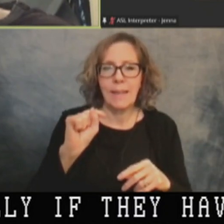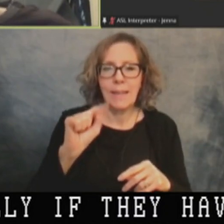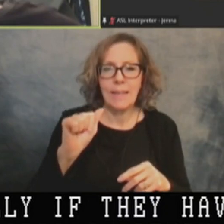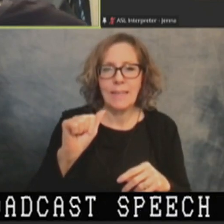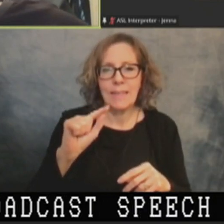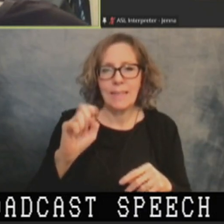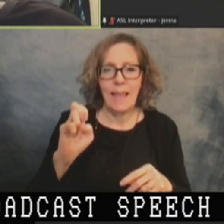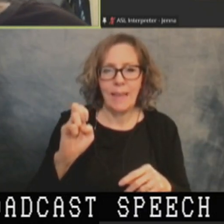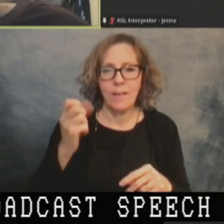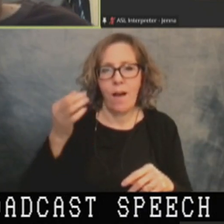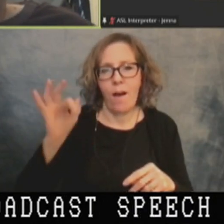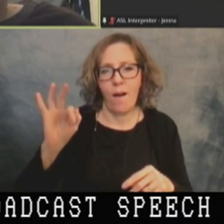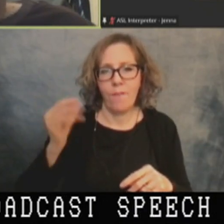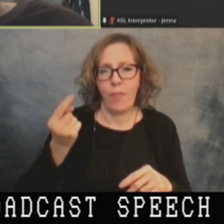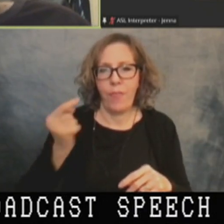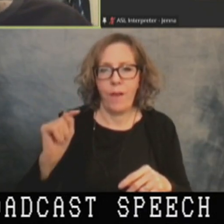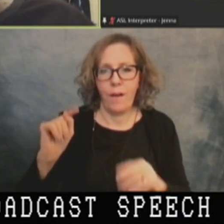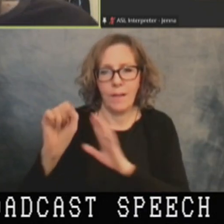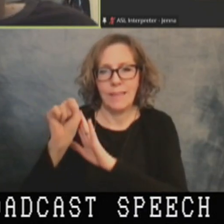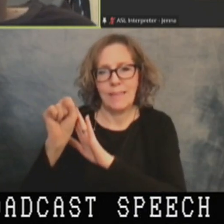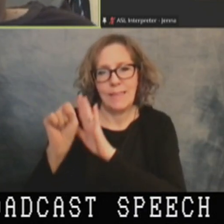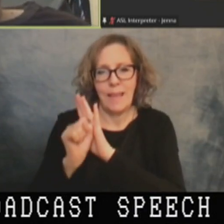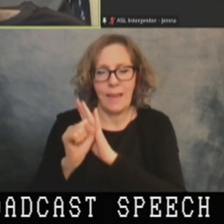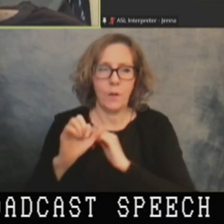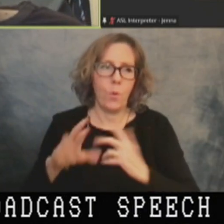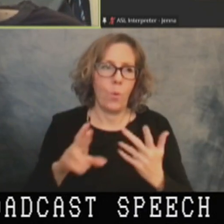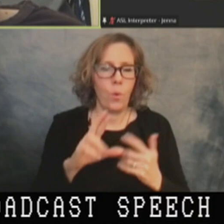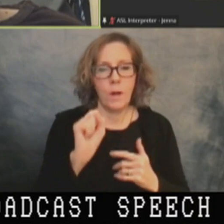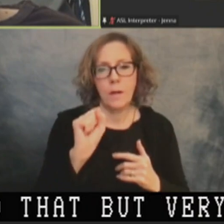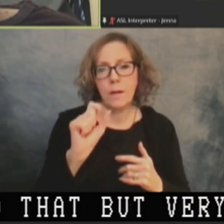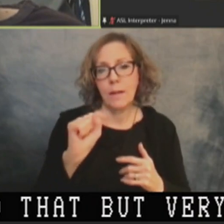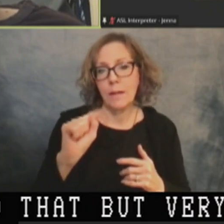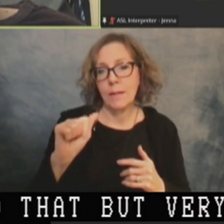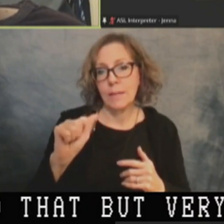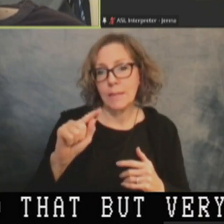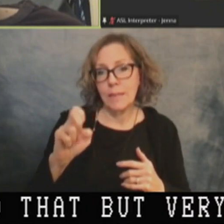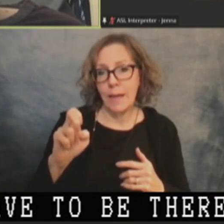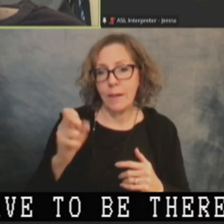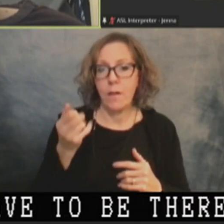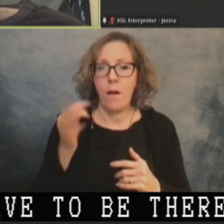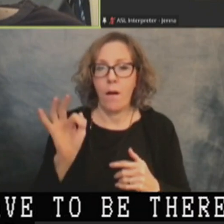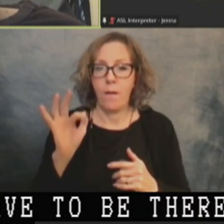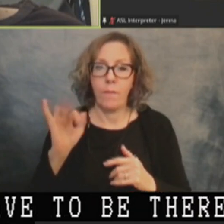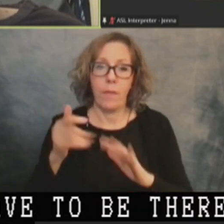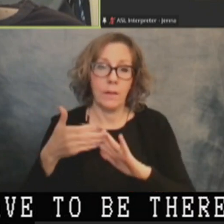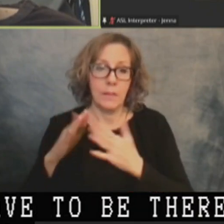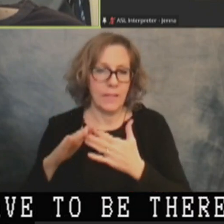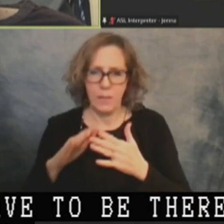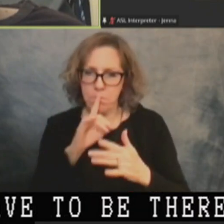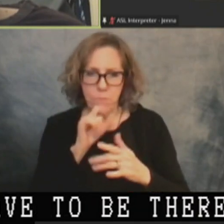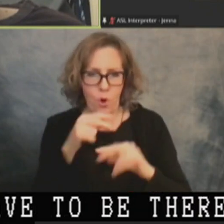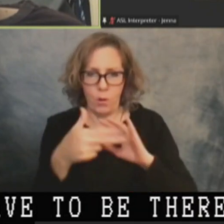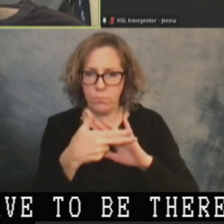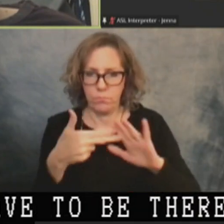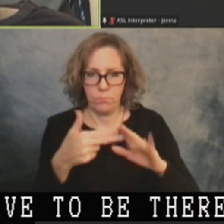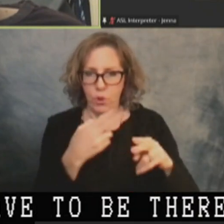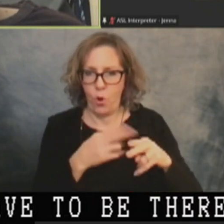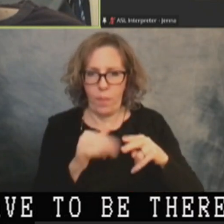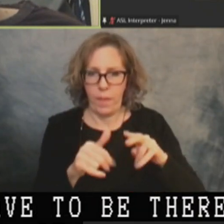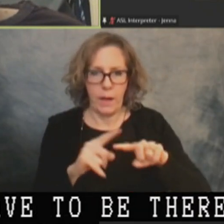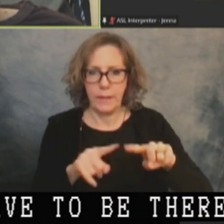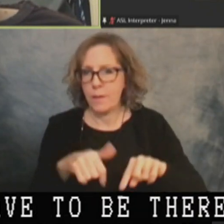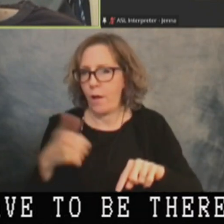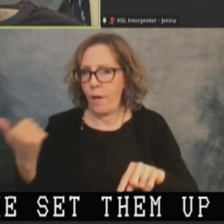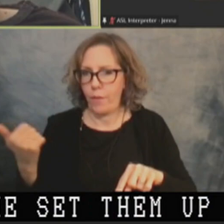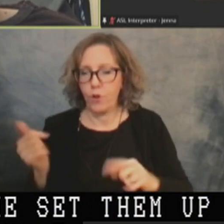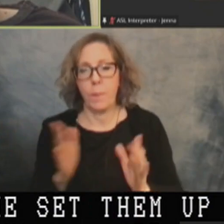that sort of sets them up for what's going to happen for the year ahead